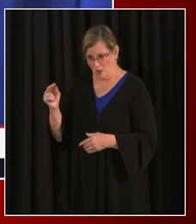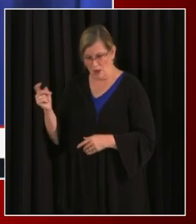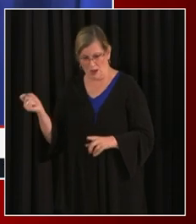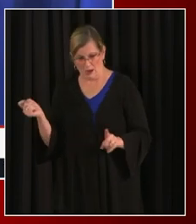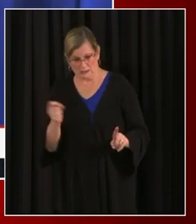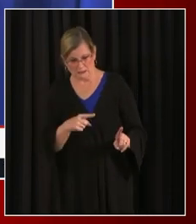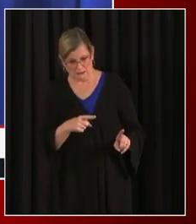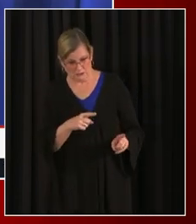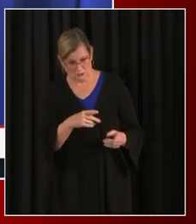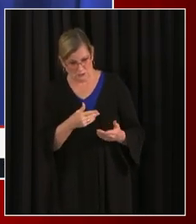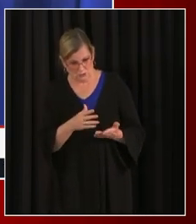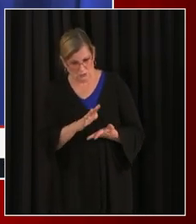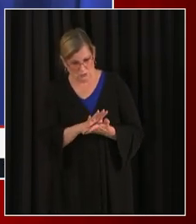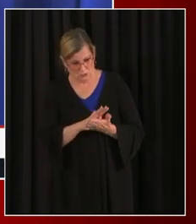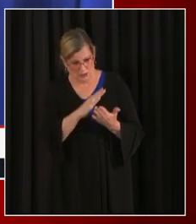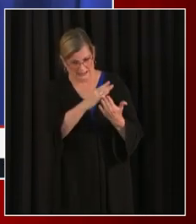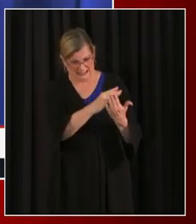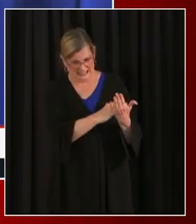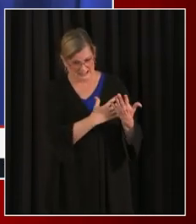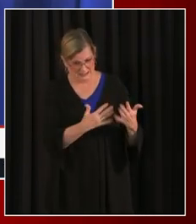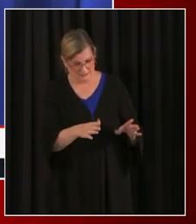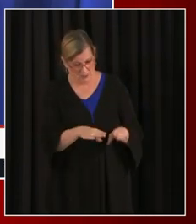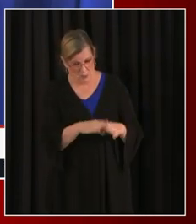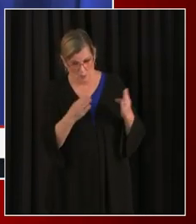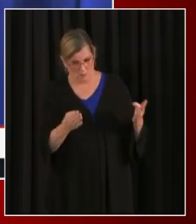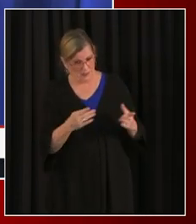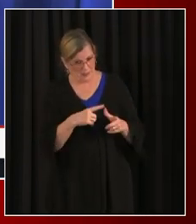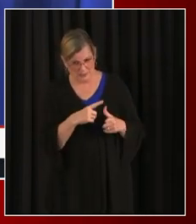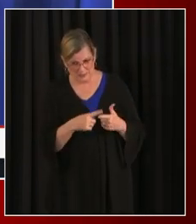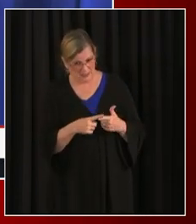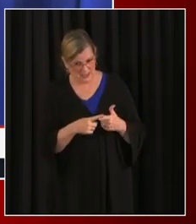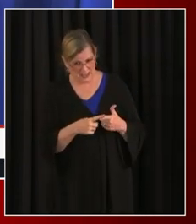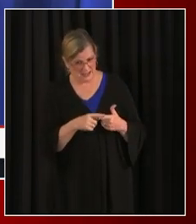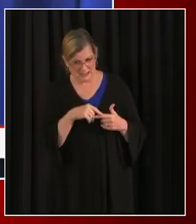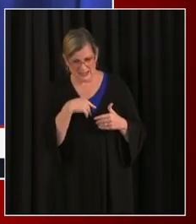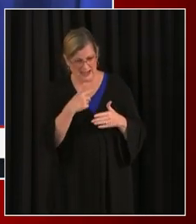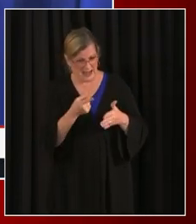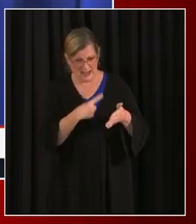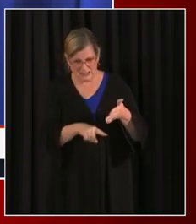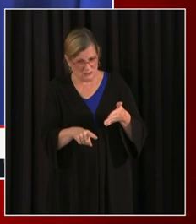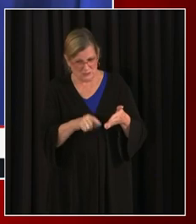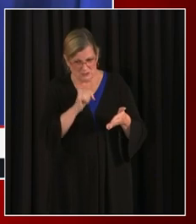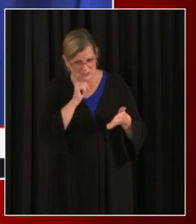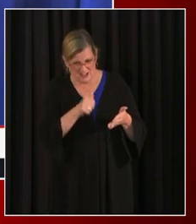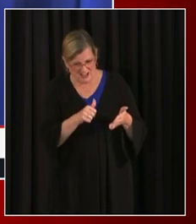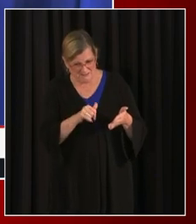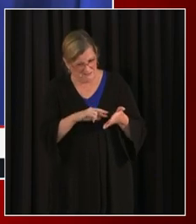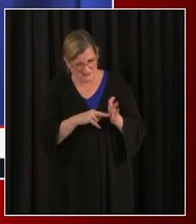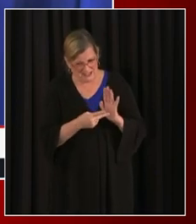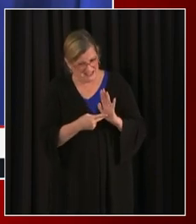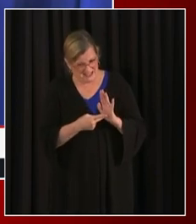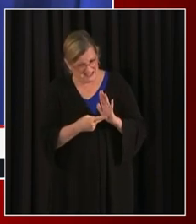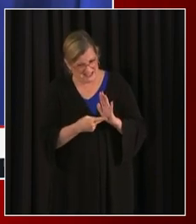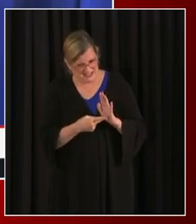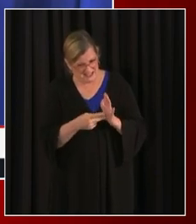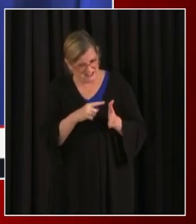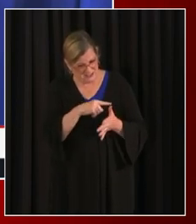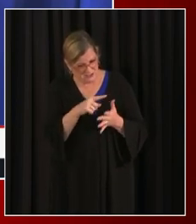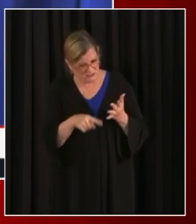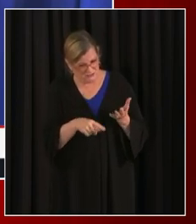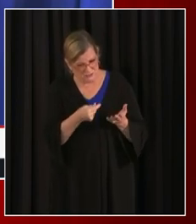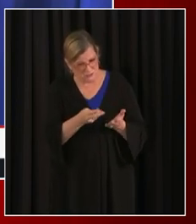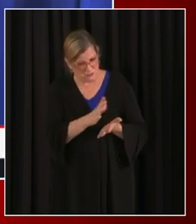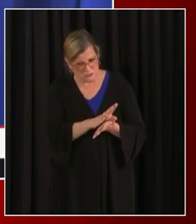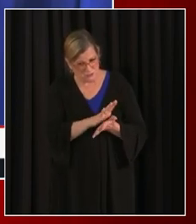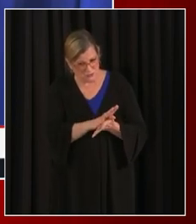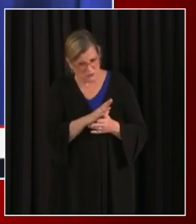list that have opened today or over the next week or two, does that mean that these